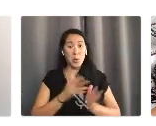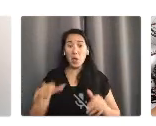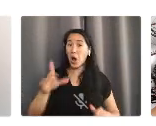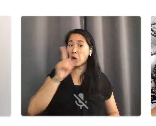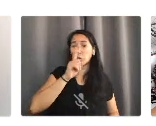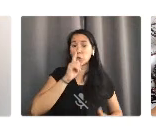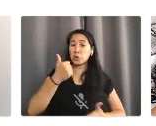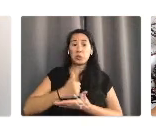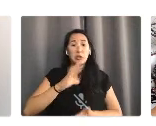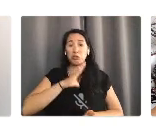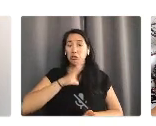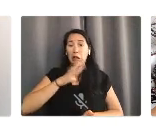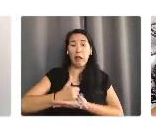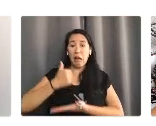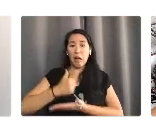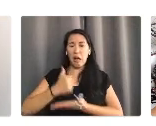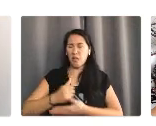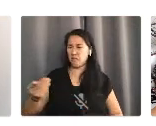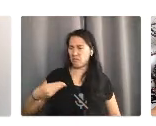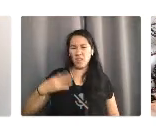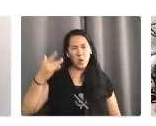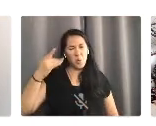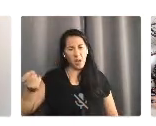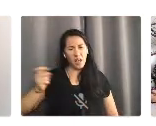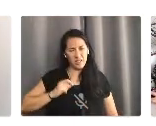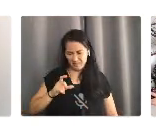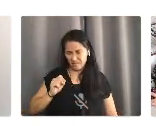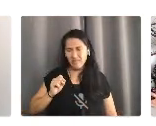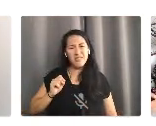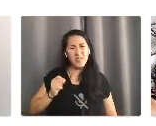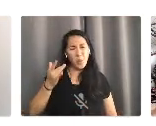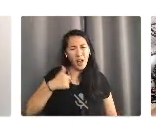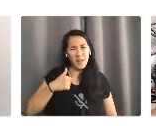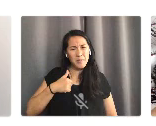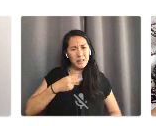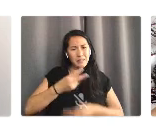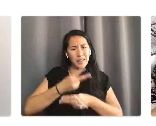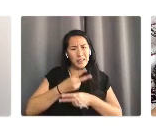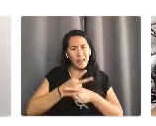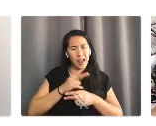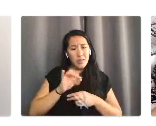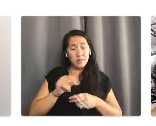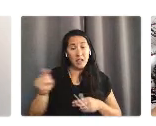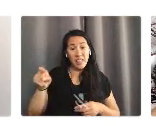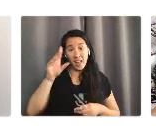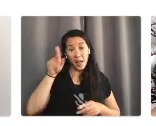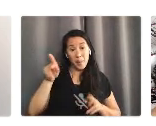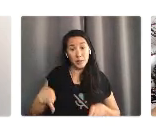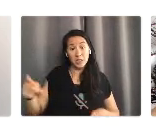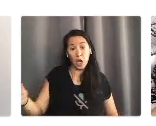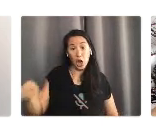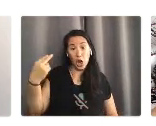and to contribute. But I was really curious and I blurted out, why me? With a straight face and direct eye